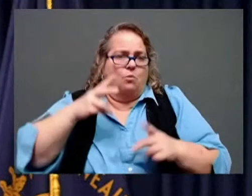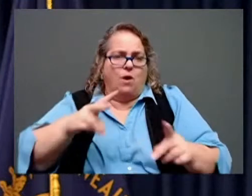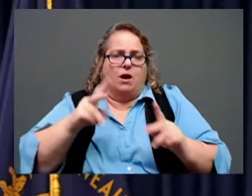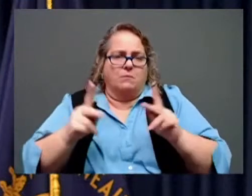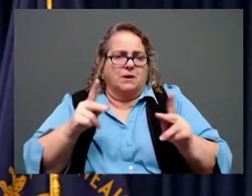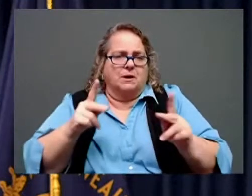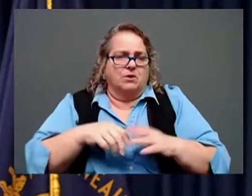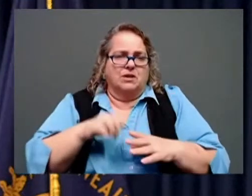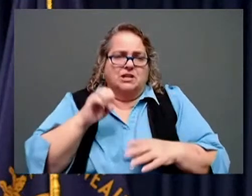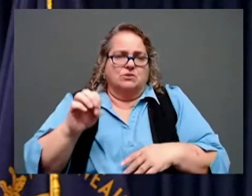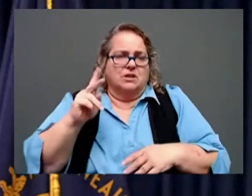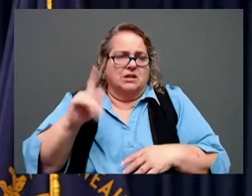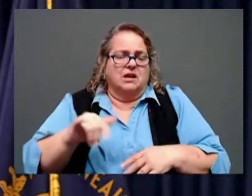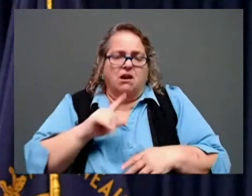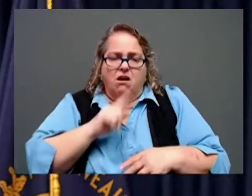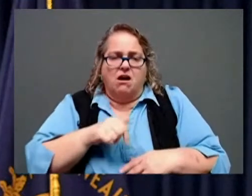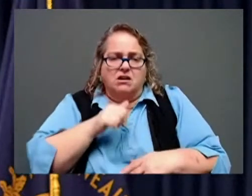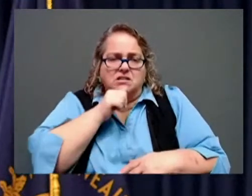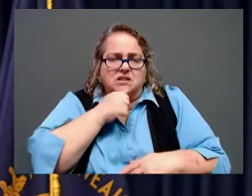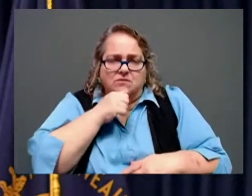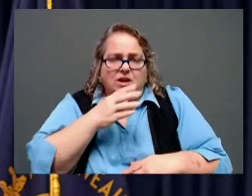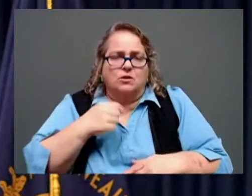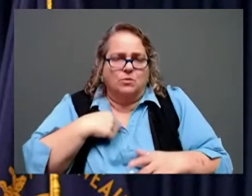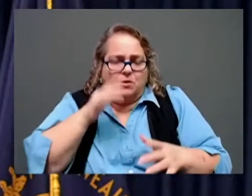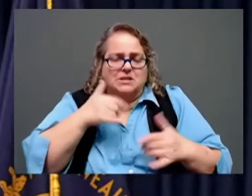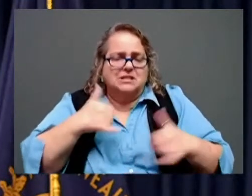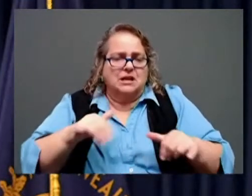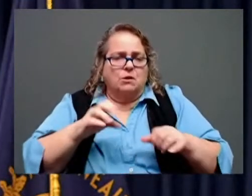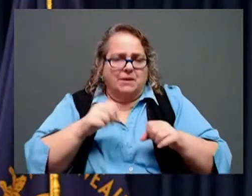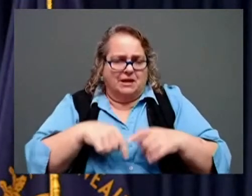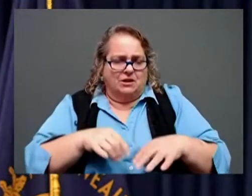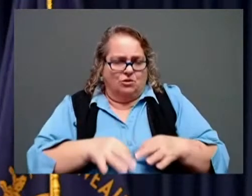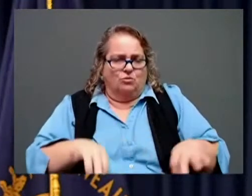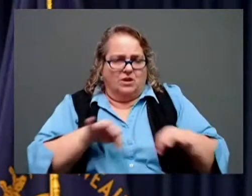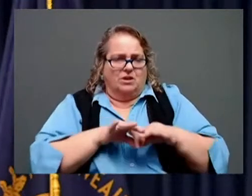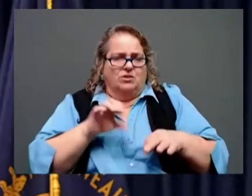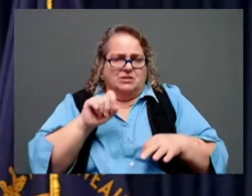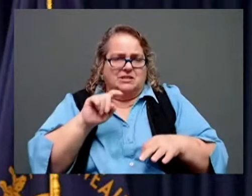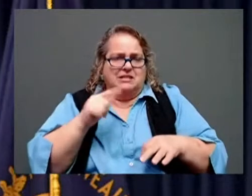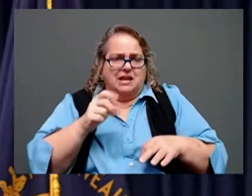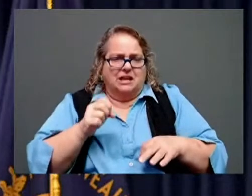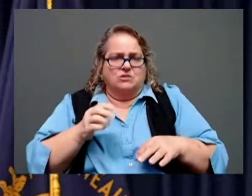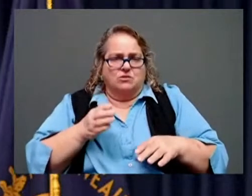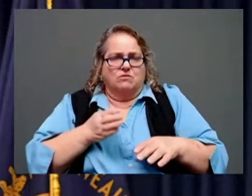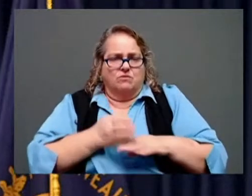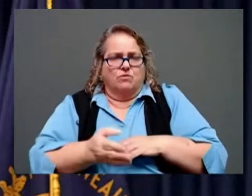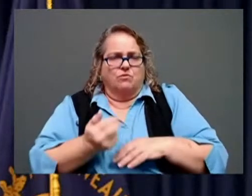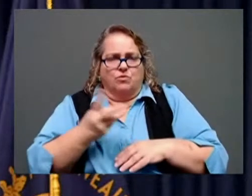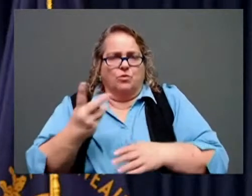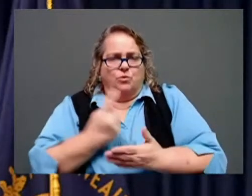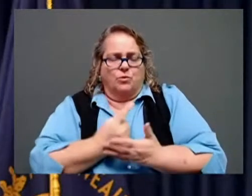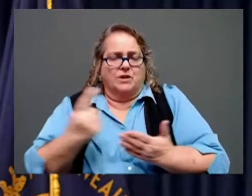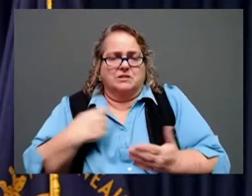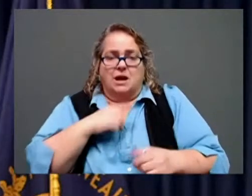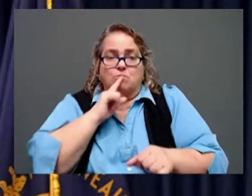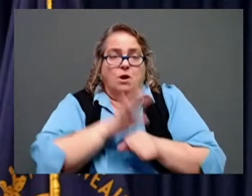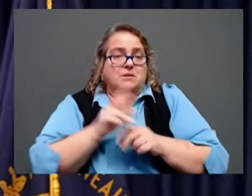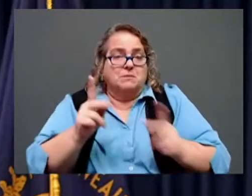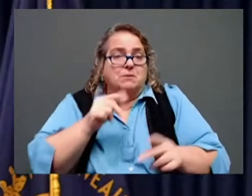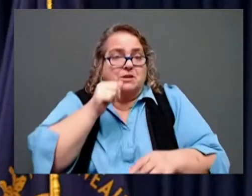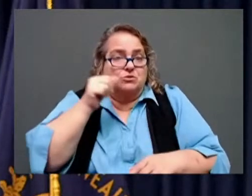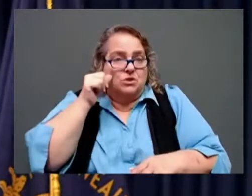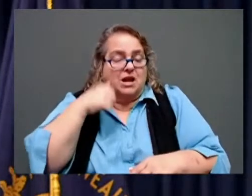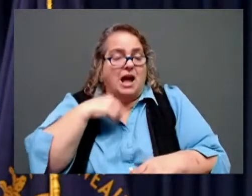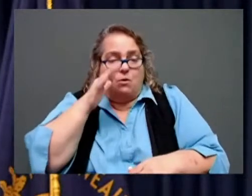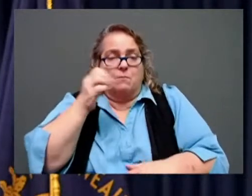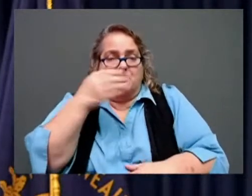And we're still going to be in a critical stage over the coming weeks. I promised people yesterday I was going to be there for them.